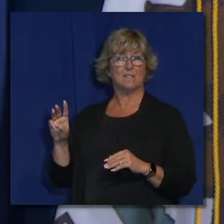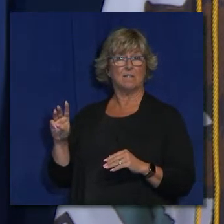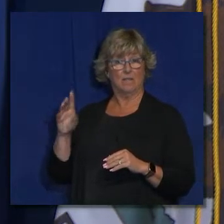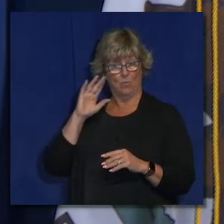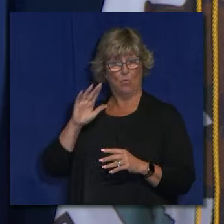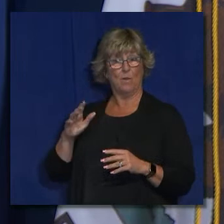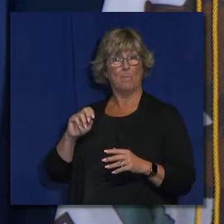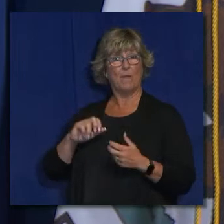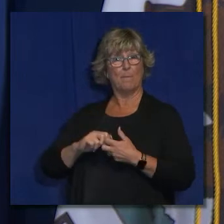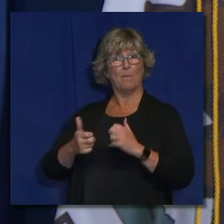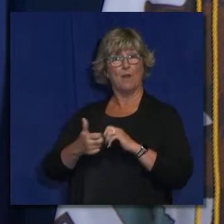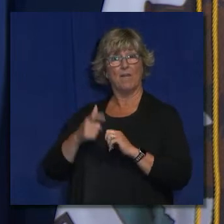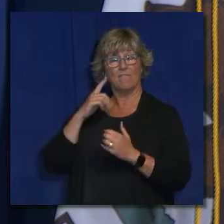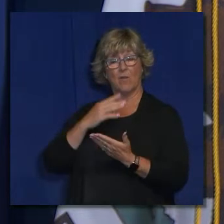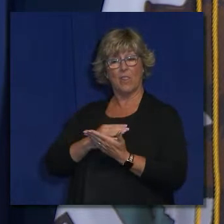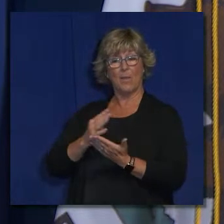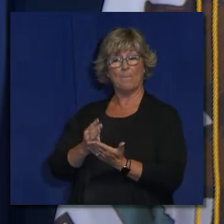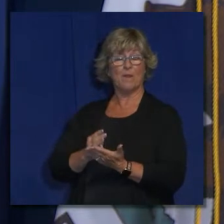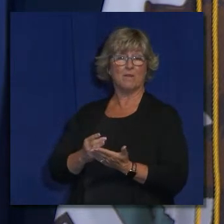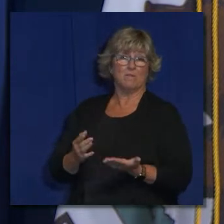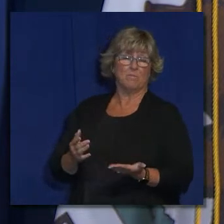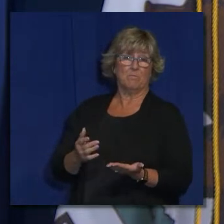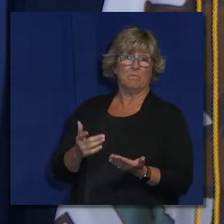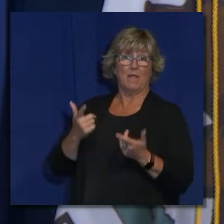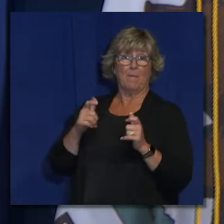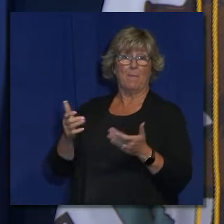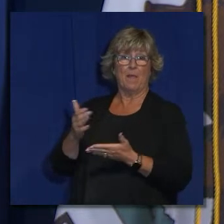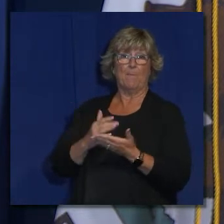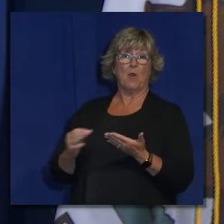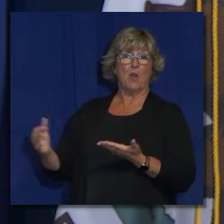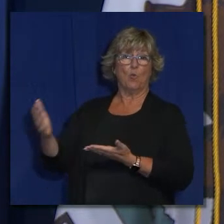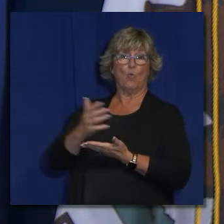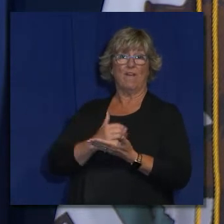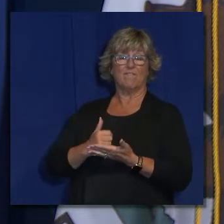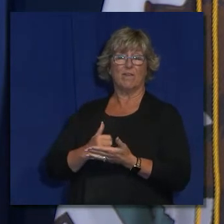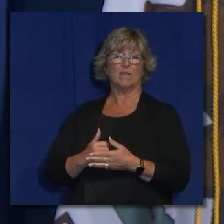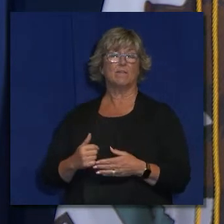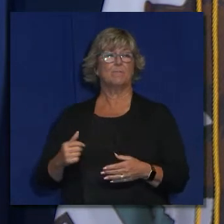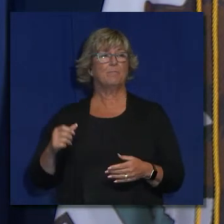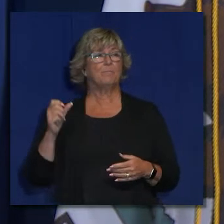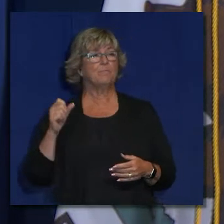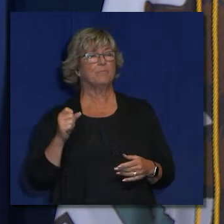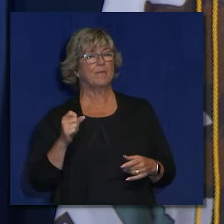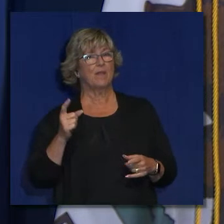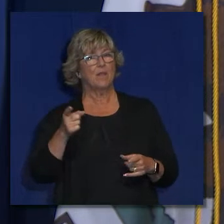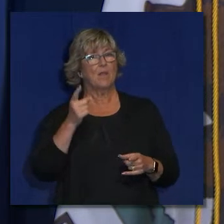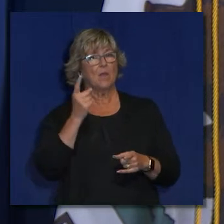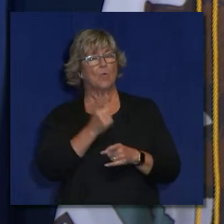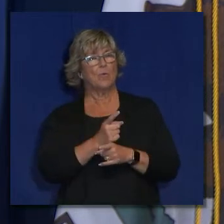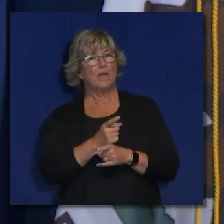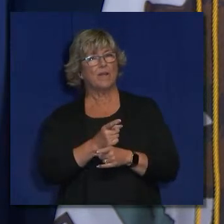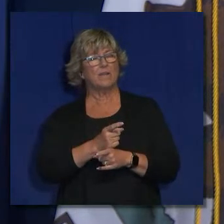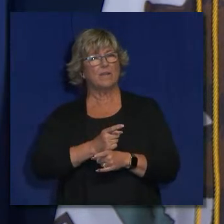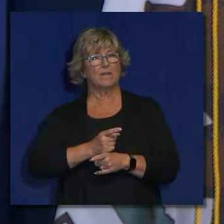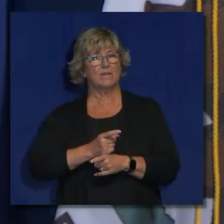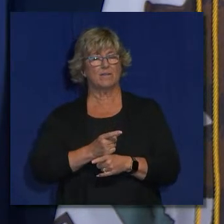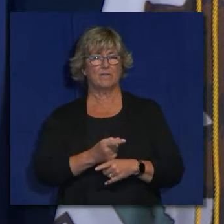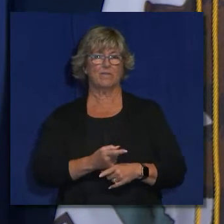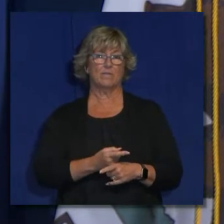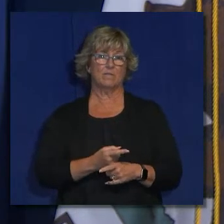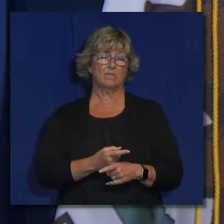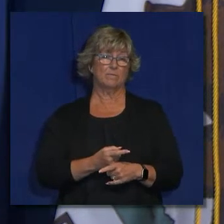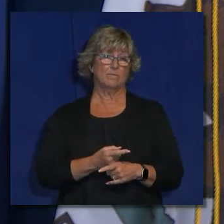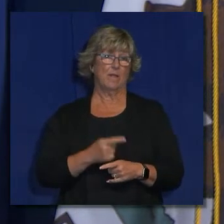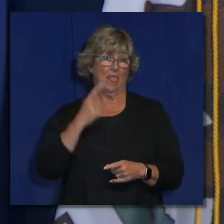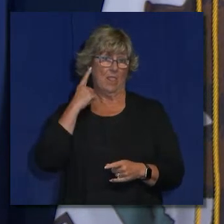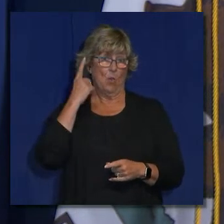pose a problem for the budget, or I know it's a big part of the revenues. Right. So, I think that's